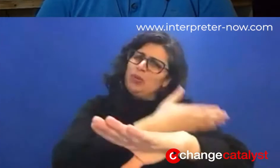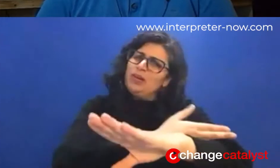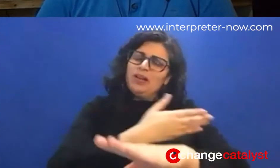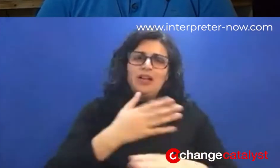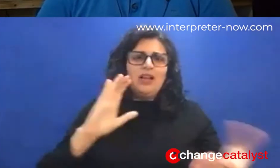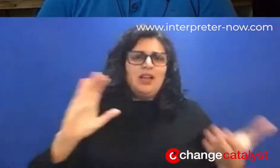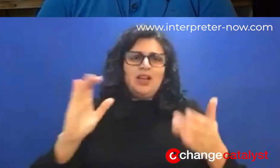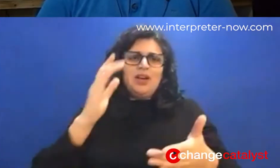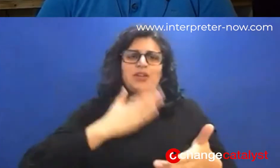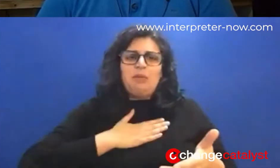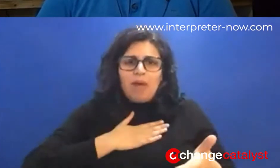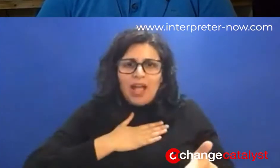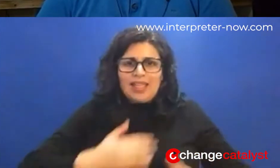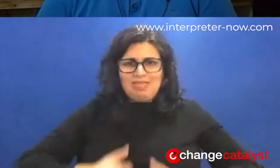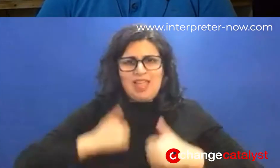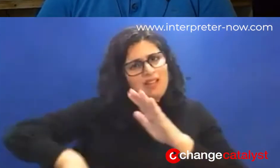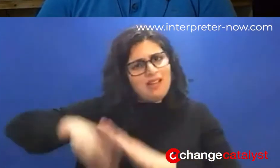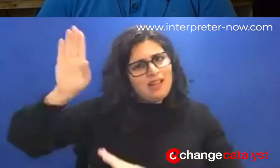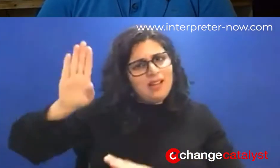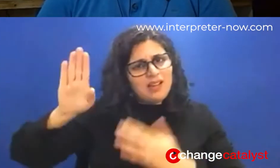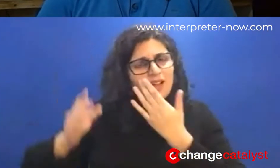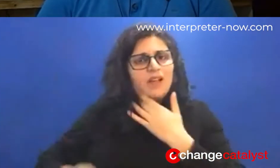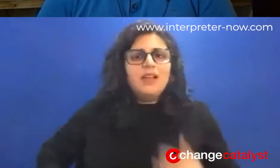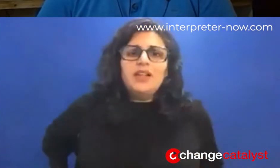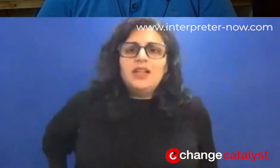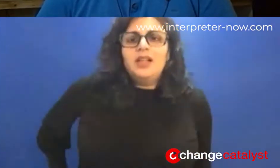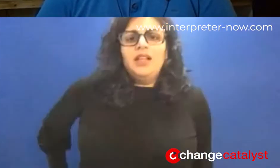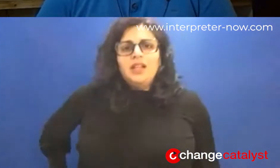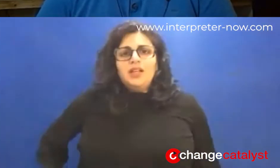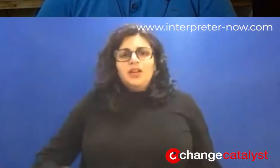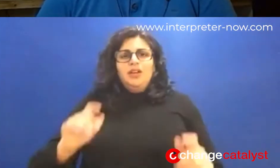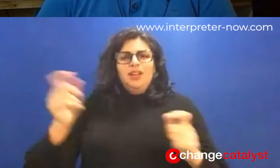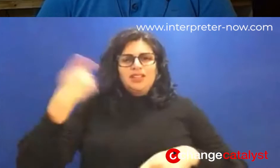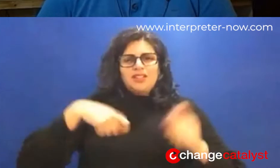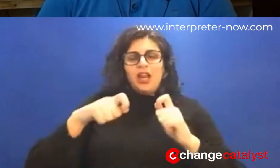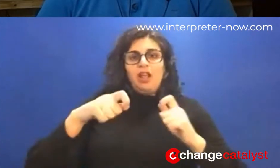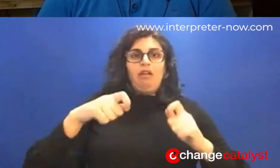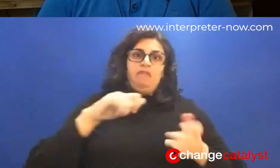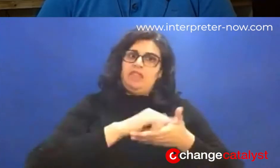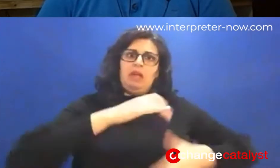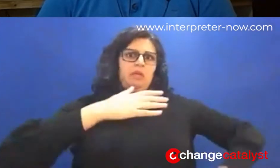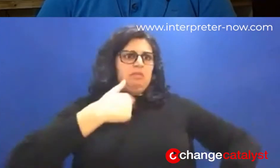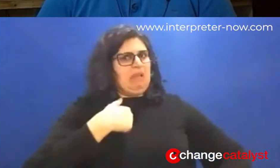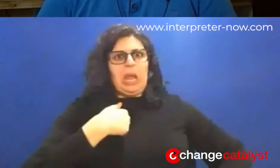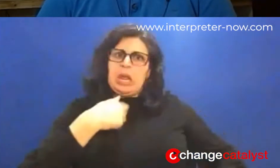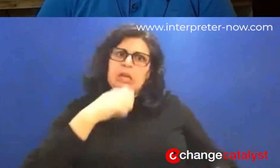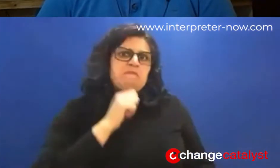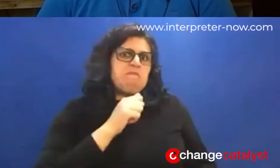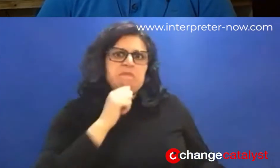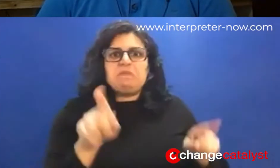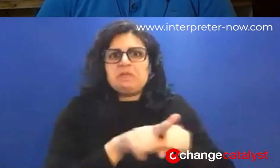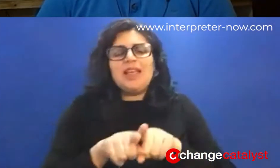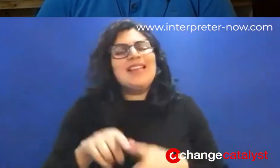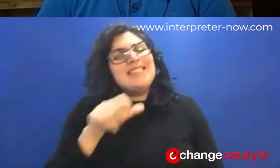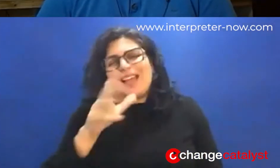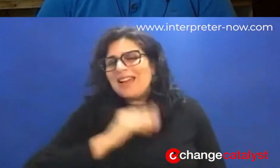I arrived. And just to say, well, that's what I dealt with, is just not acceptable